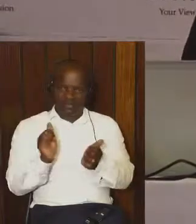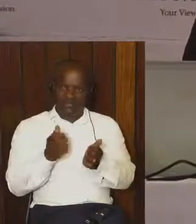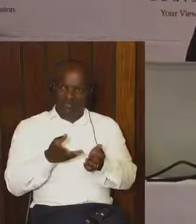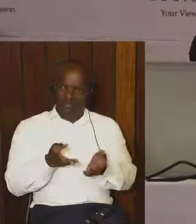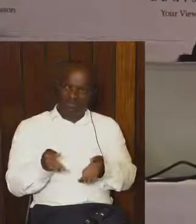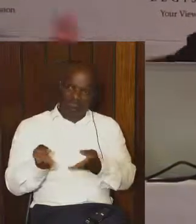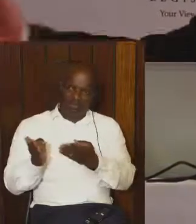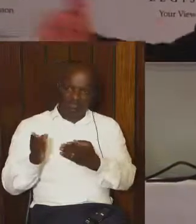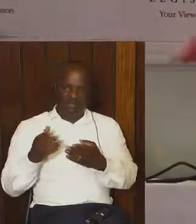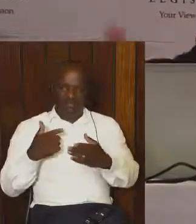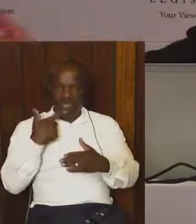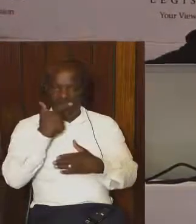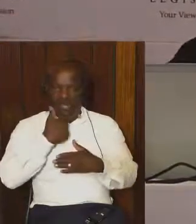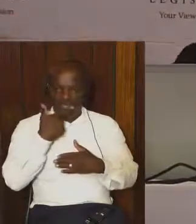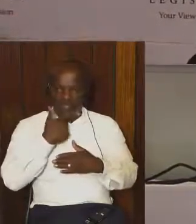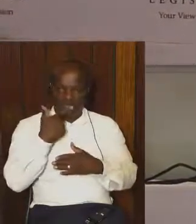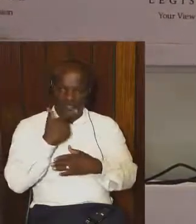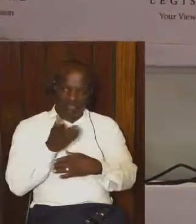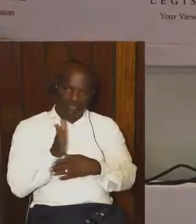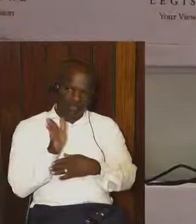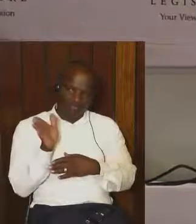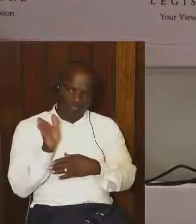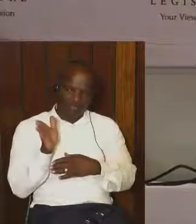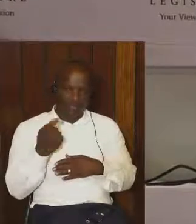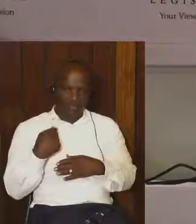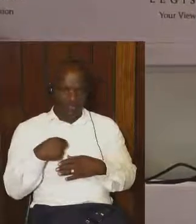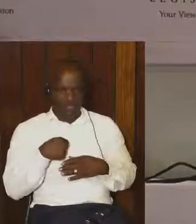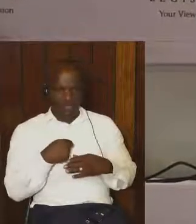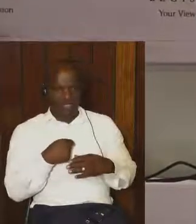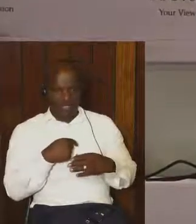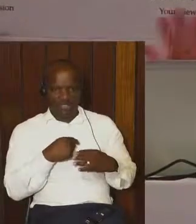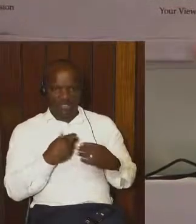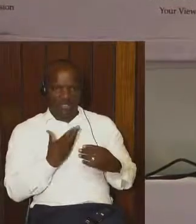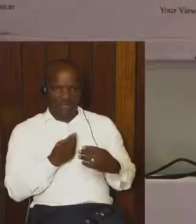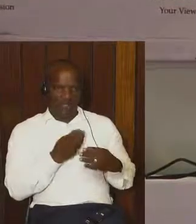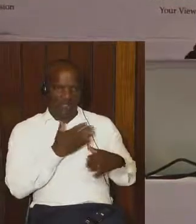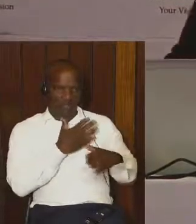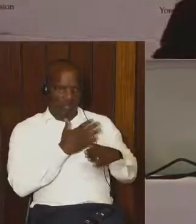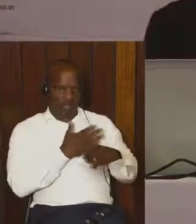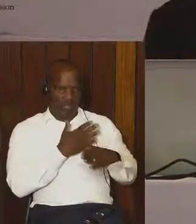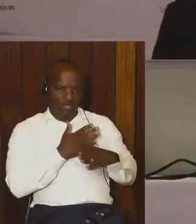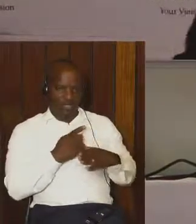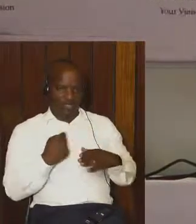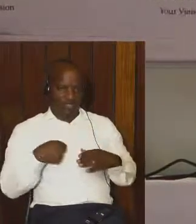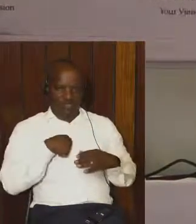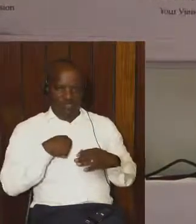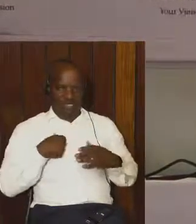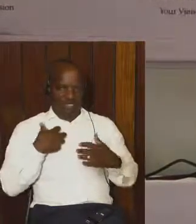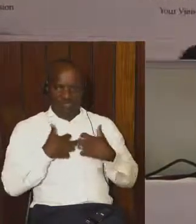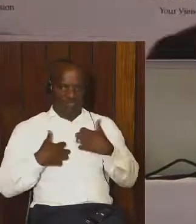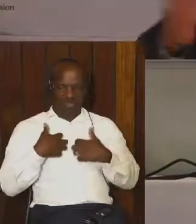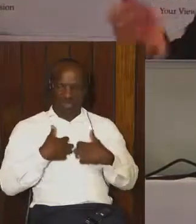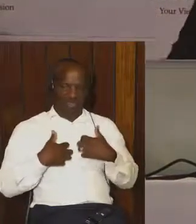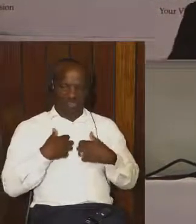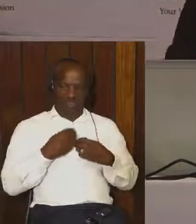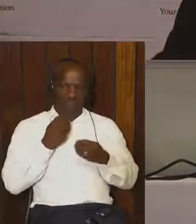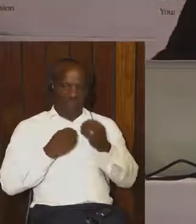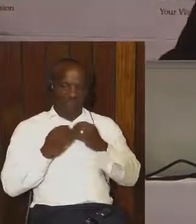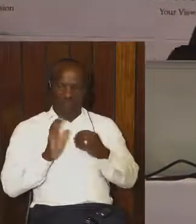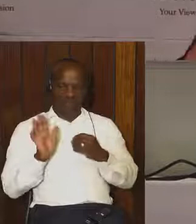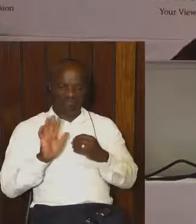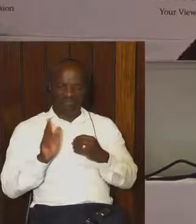been provided. We still have our work to finish. We're not worried about getting food for ourselves now. We'll do that